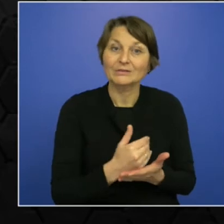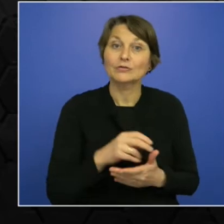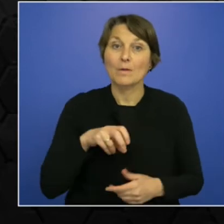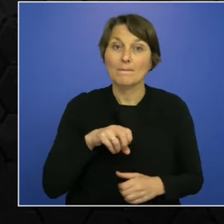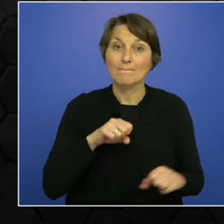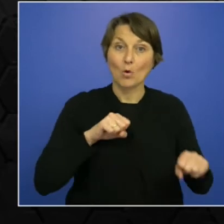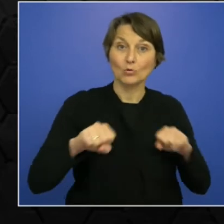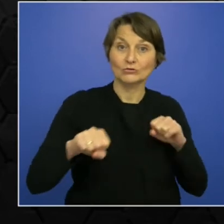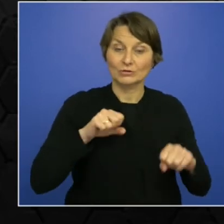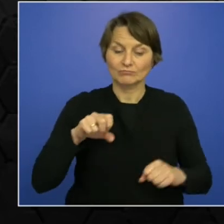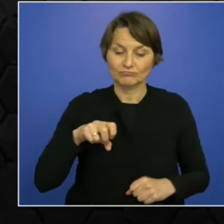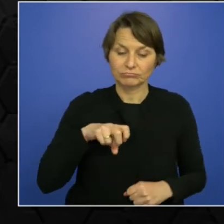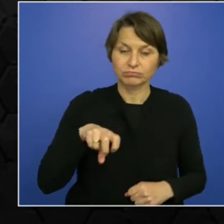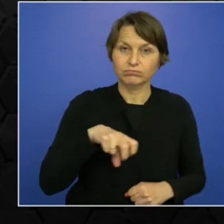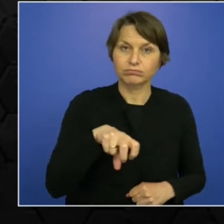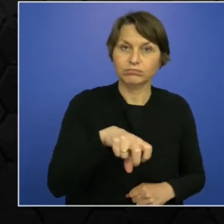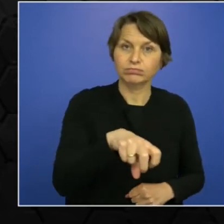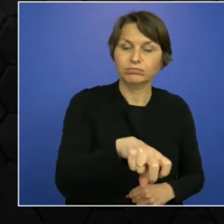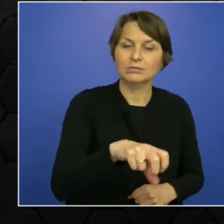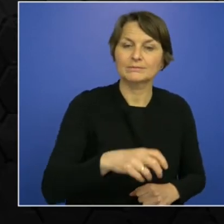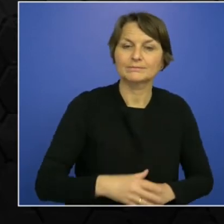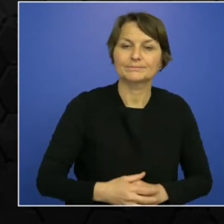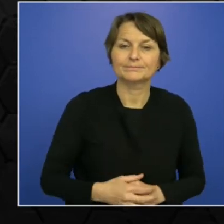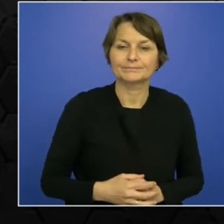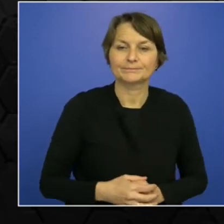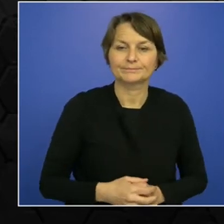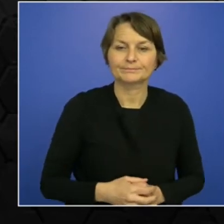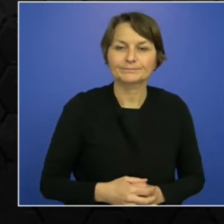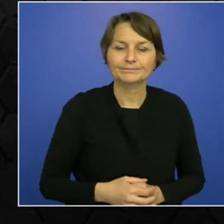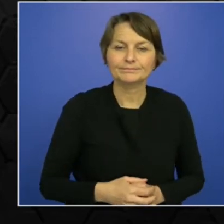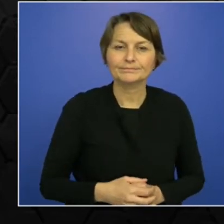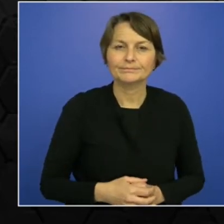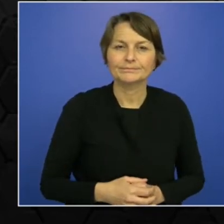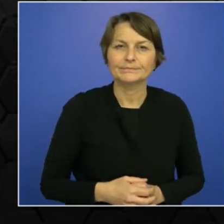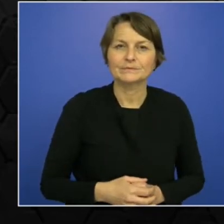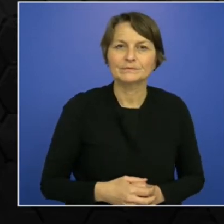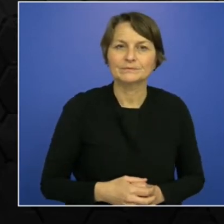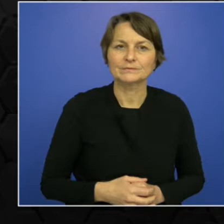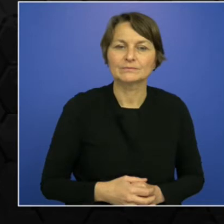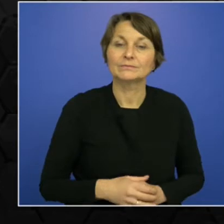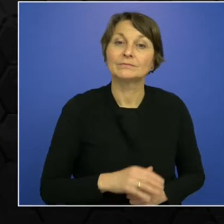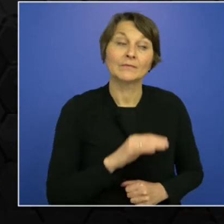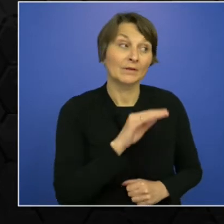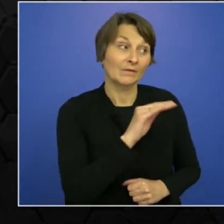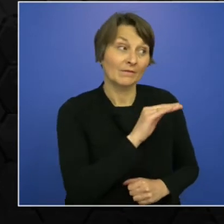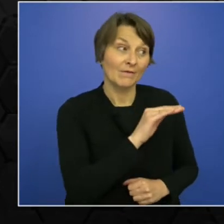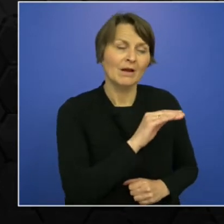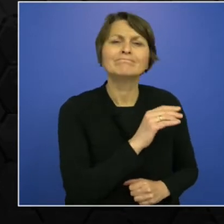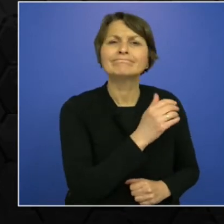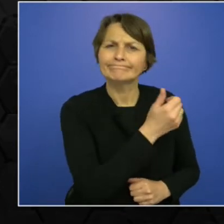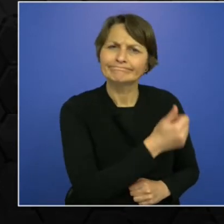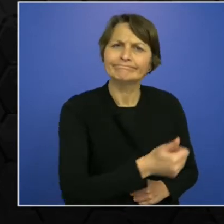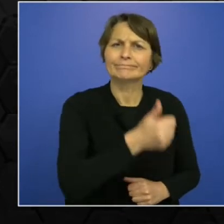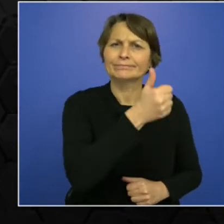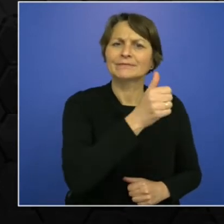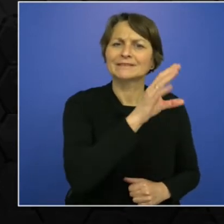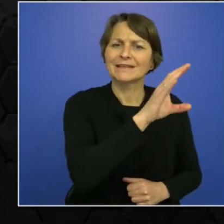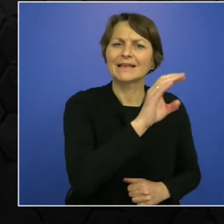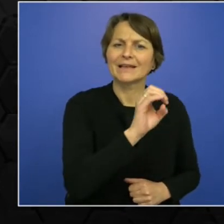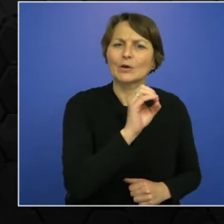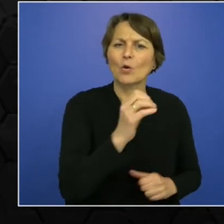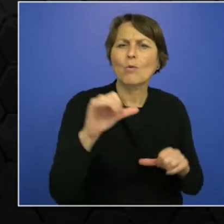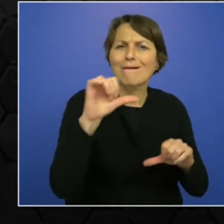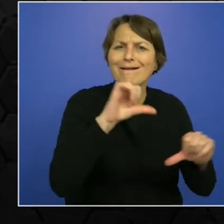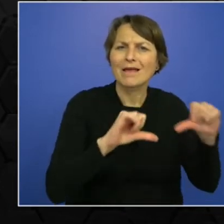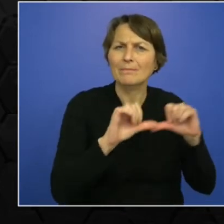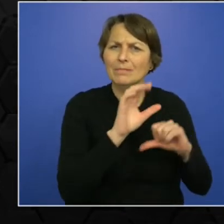were donated to us by the CEO of the MDX lab. Her name is Laura, and we thank